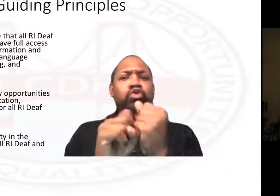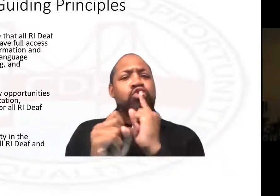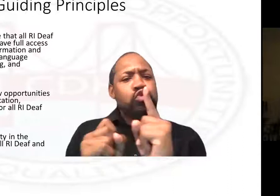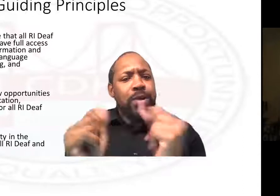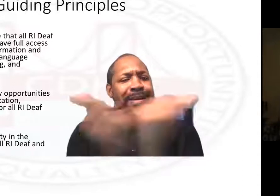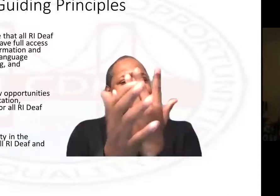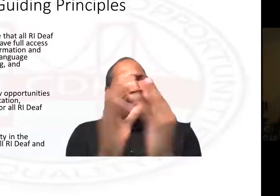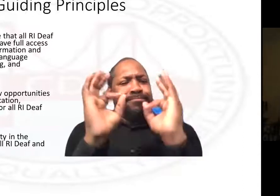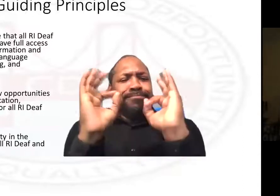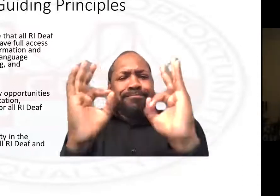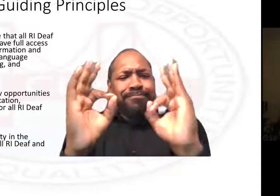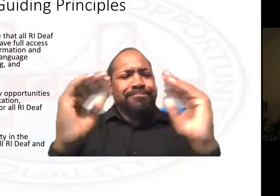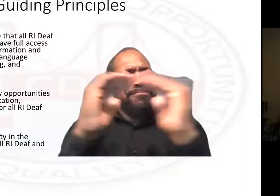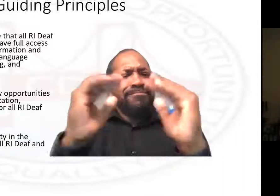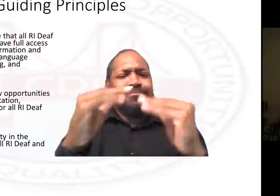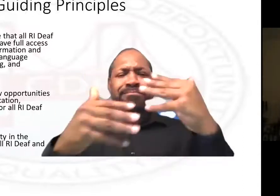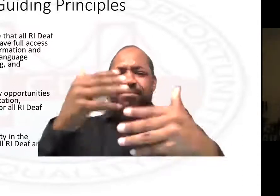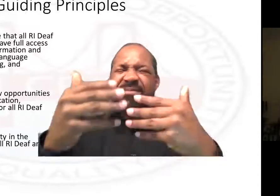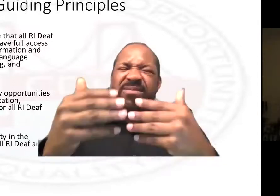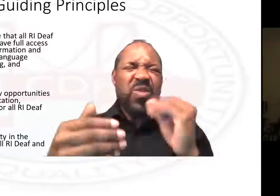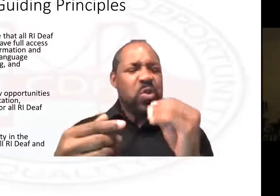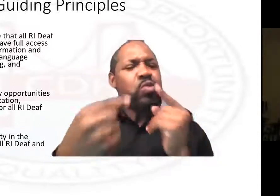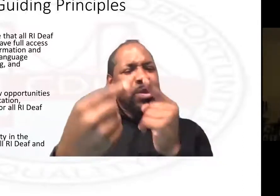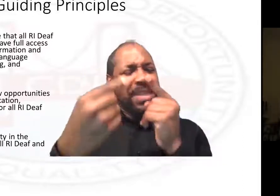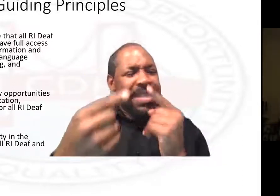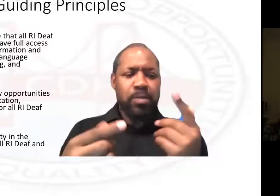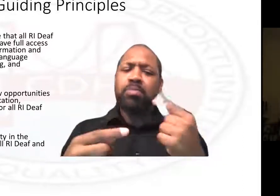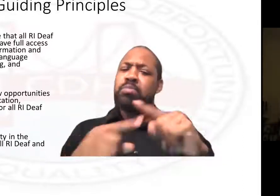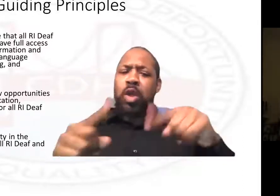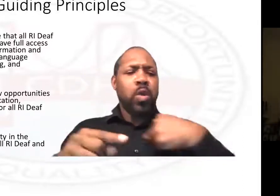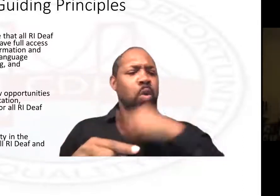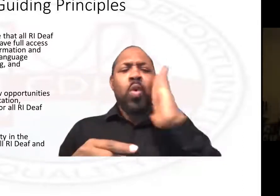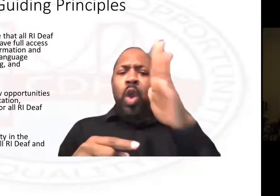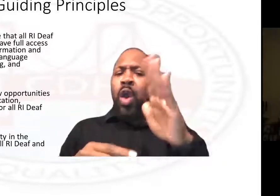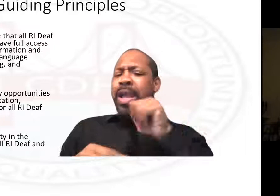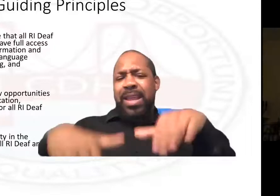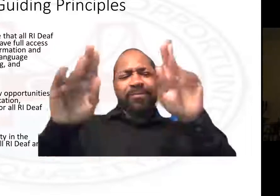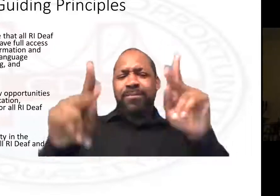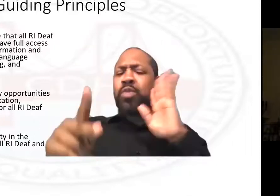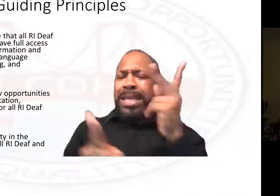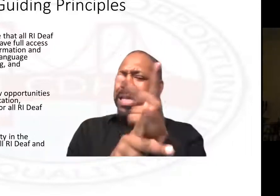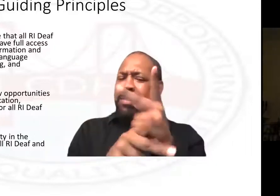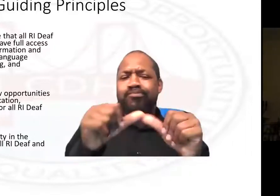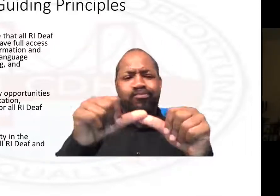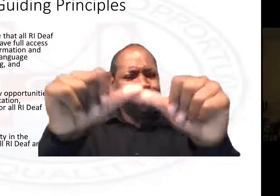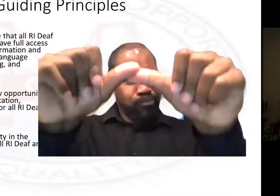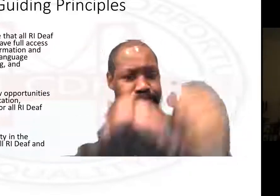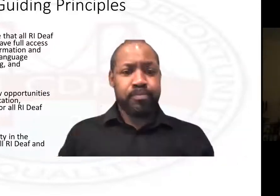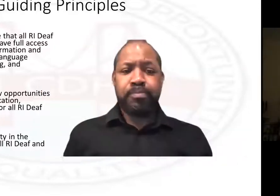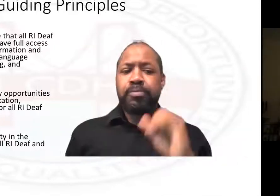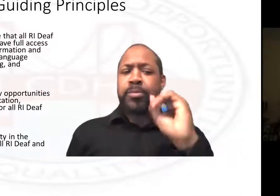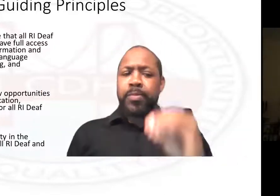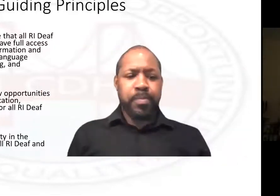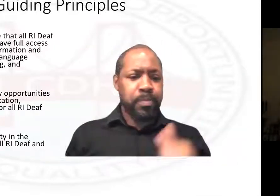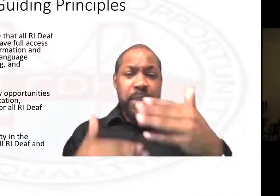but compared to our history, we've done a lot, but we still have more to do. It has been a struggle and we're not giving